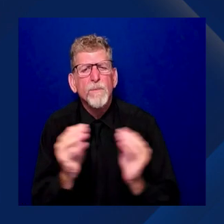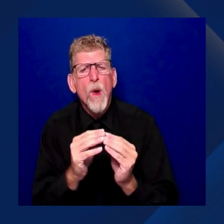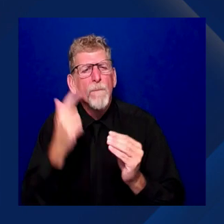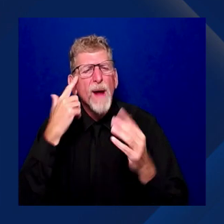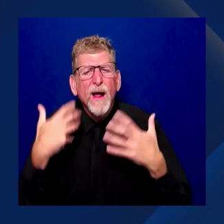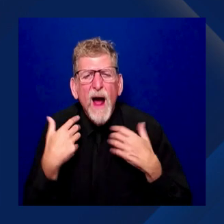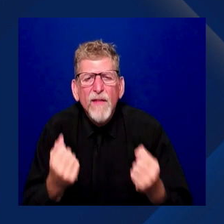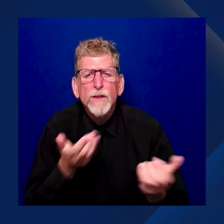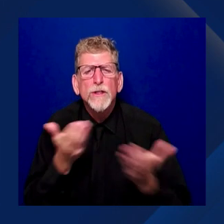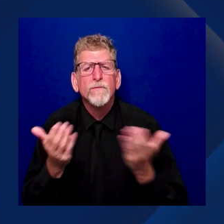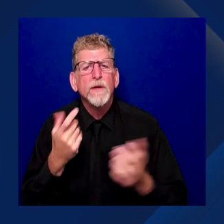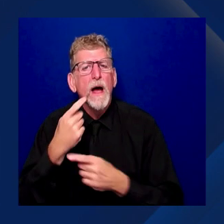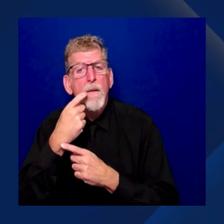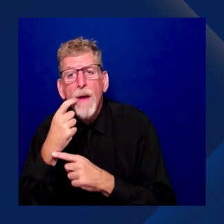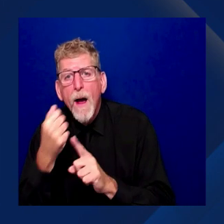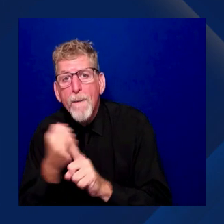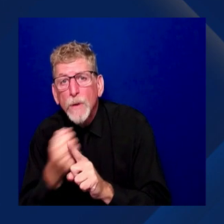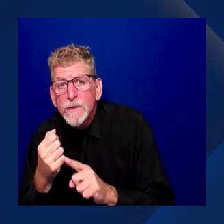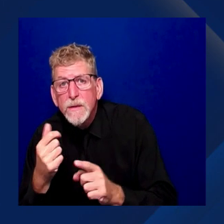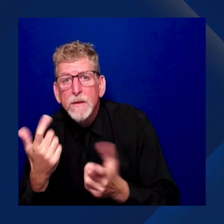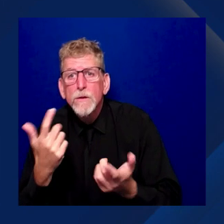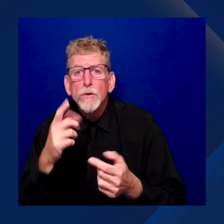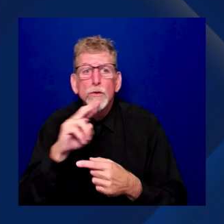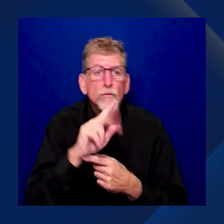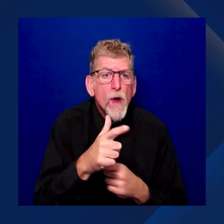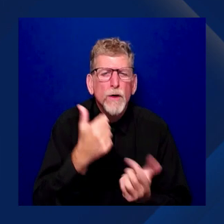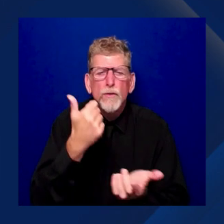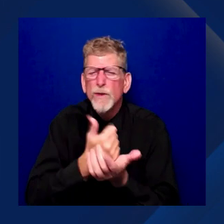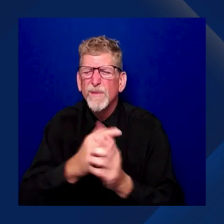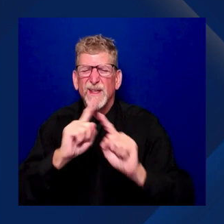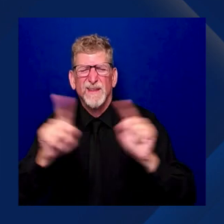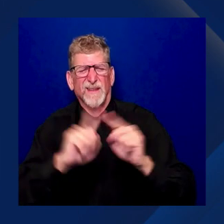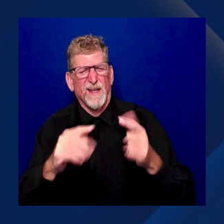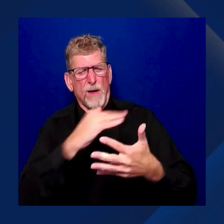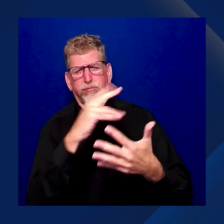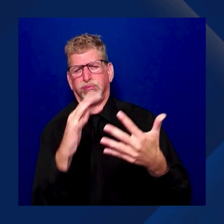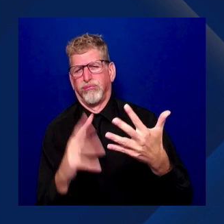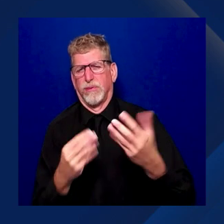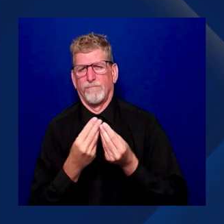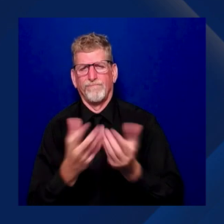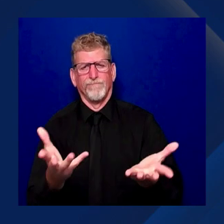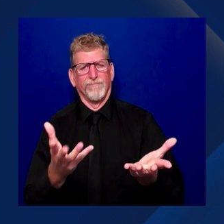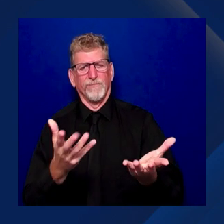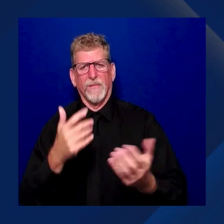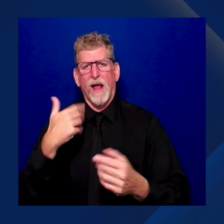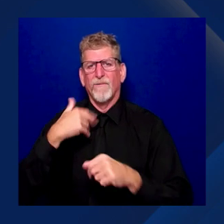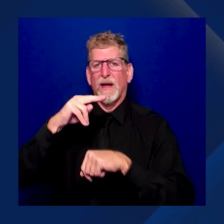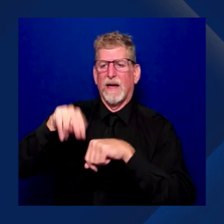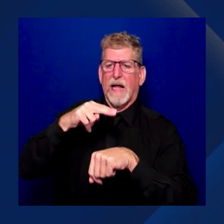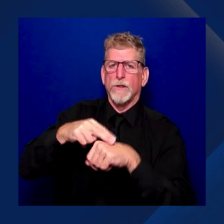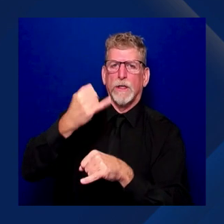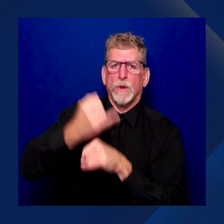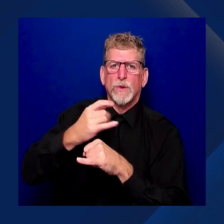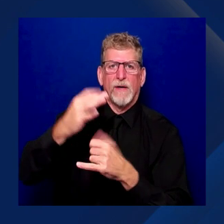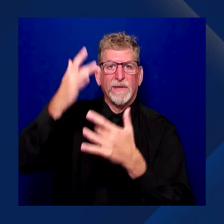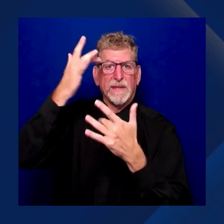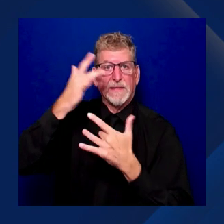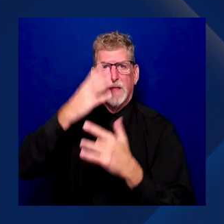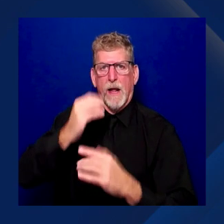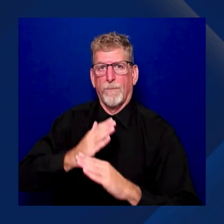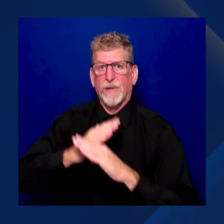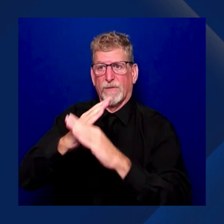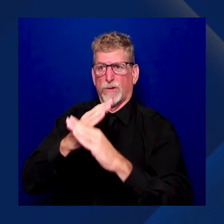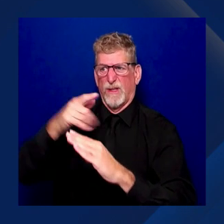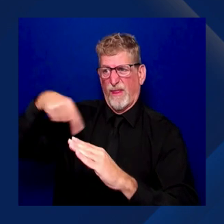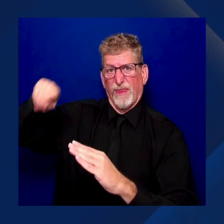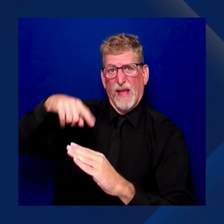and Prevention and the National Institutes of Health for maternal health research, including on research that can advance